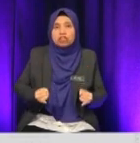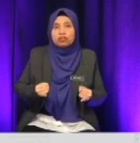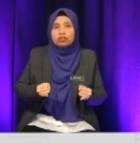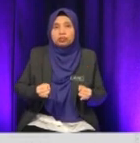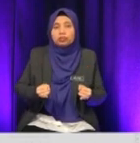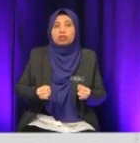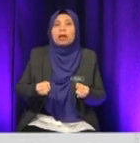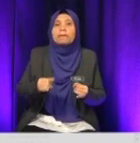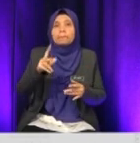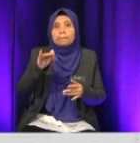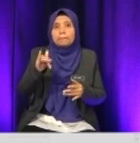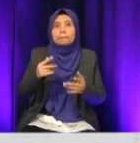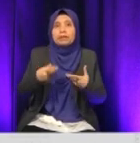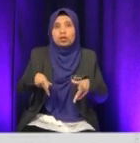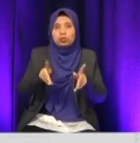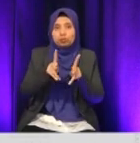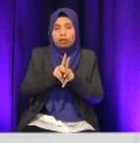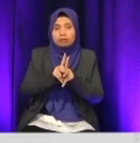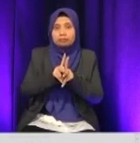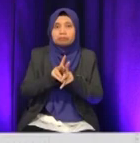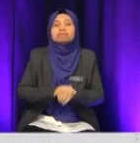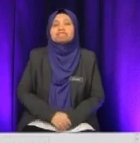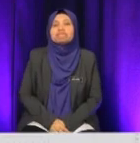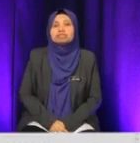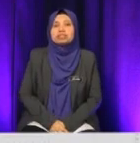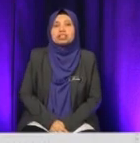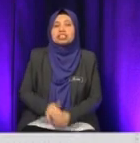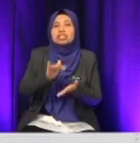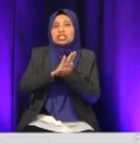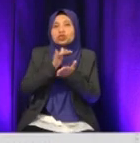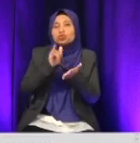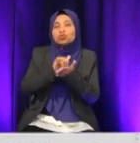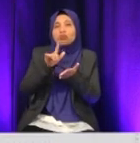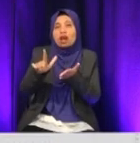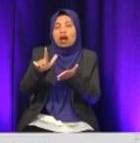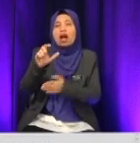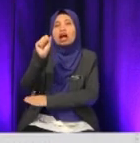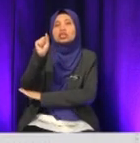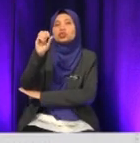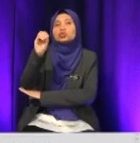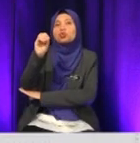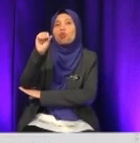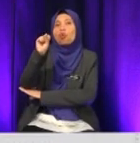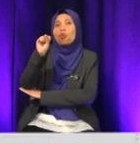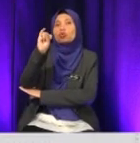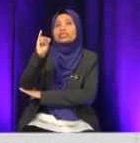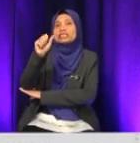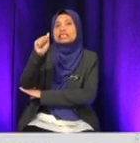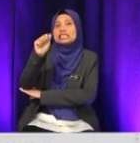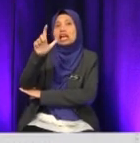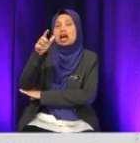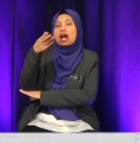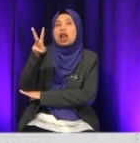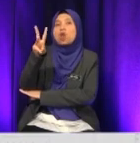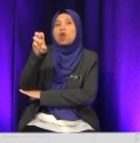need. So is it the right definition for social welfare? Is it clear for you or do you need another Should reading? I